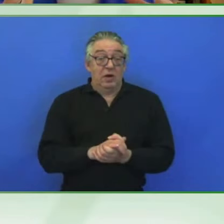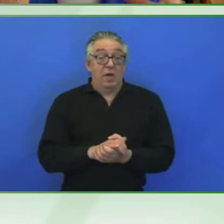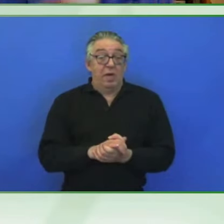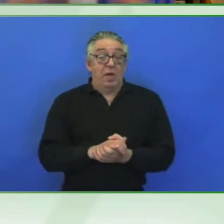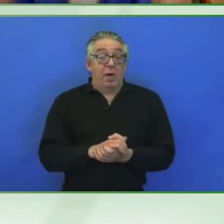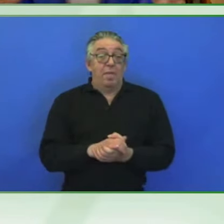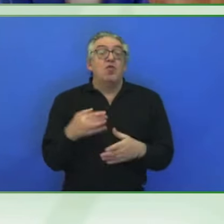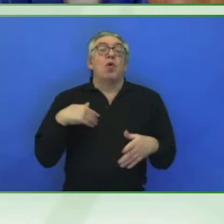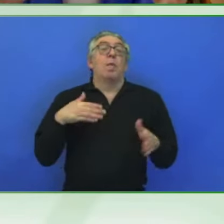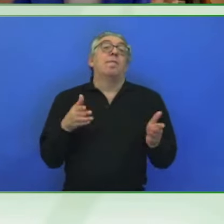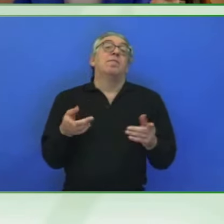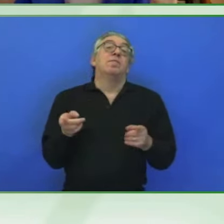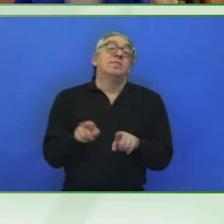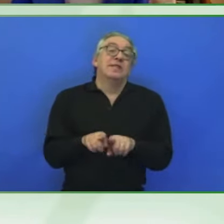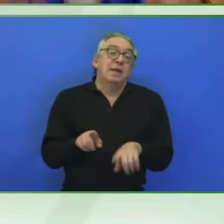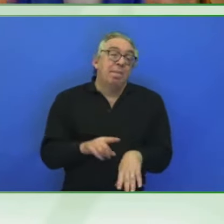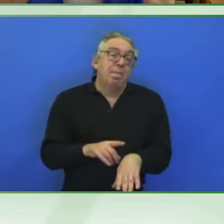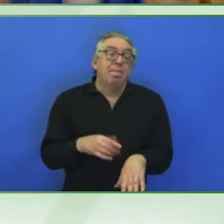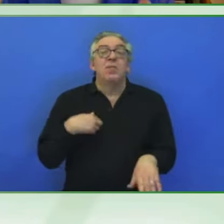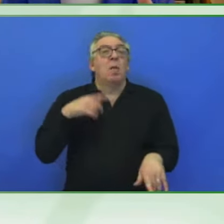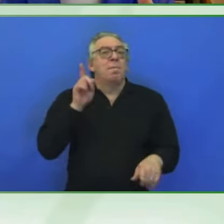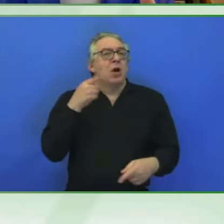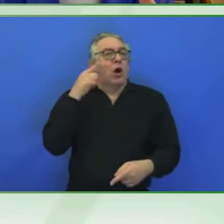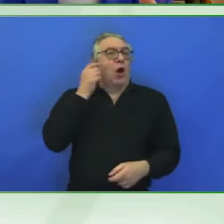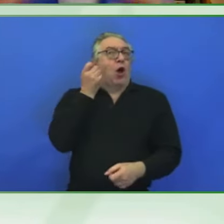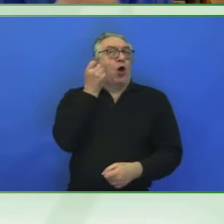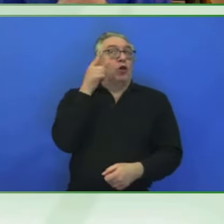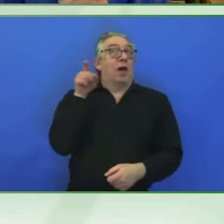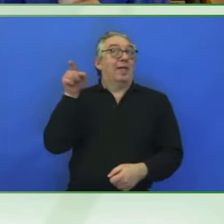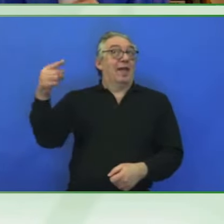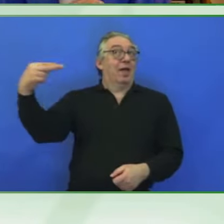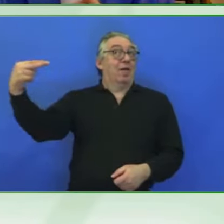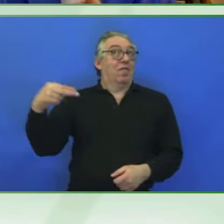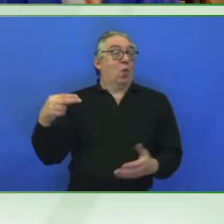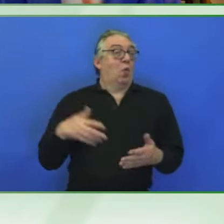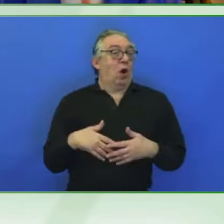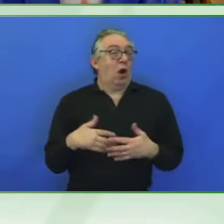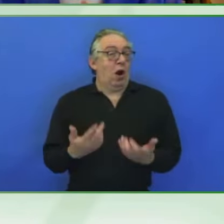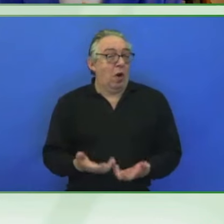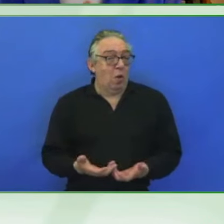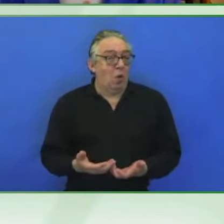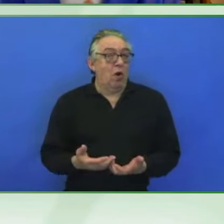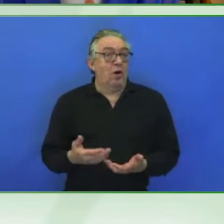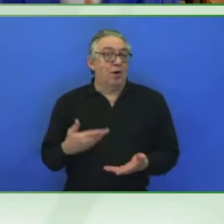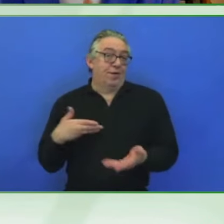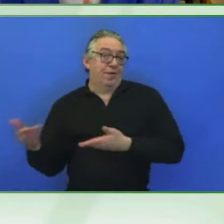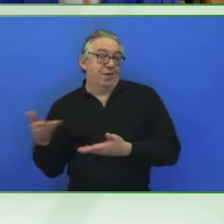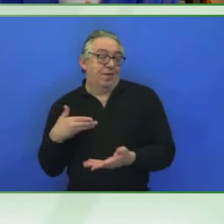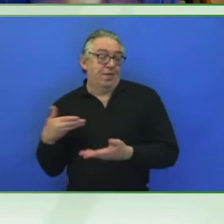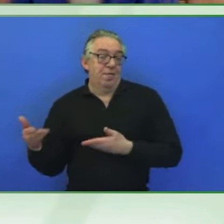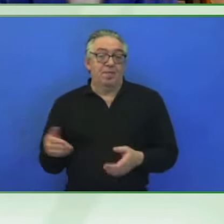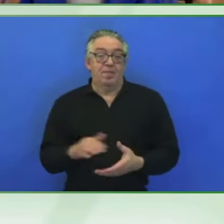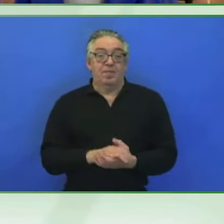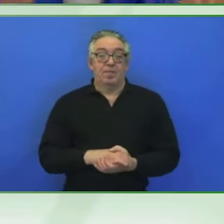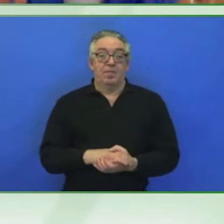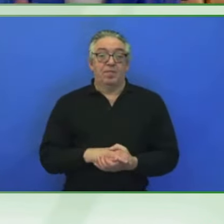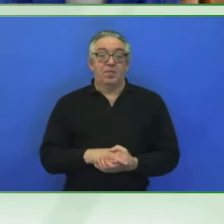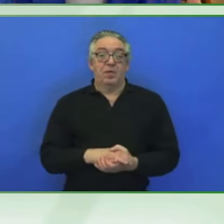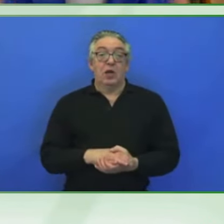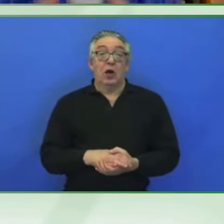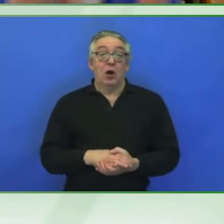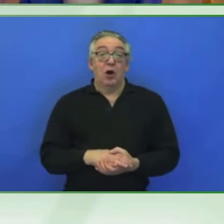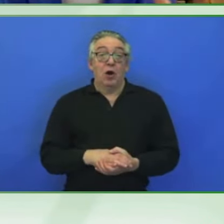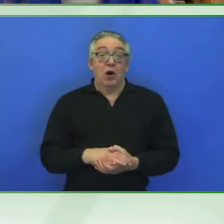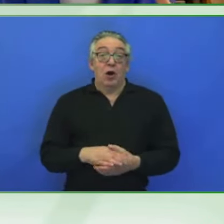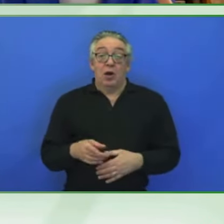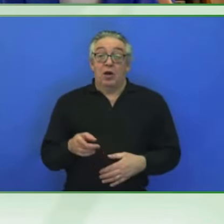be able to spend that time digesting the material. If you think disabled people are going to be volunteers, they're not going to spend the